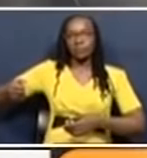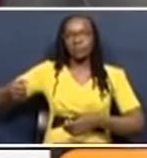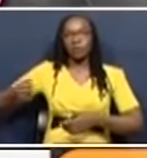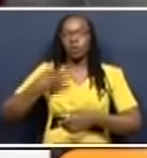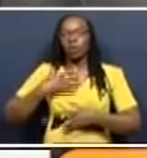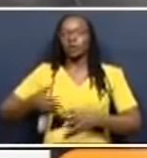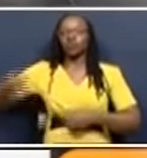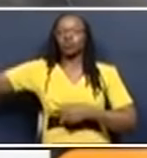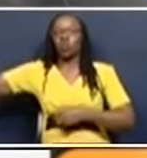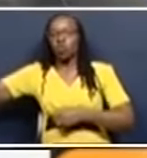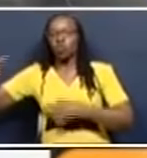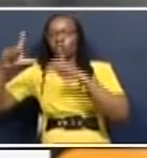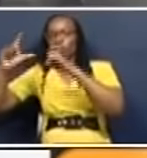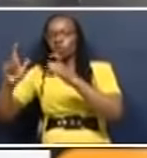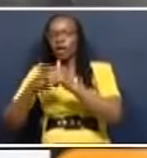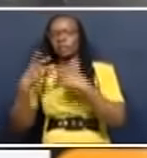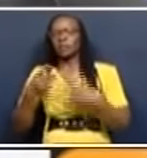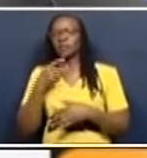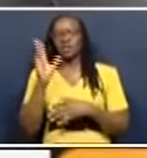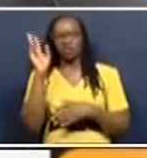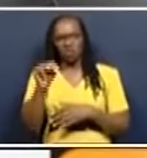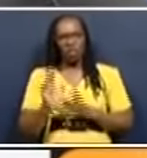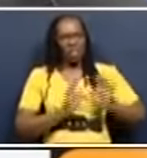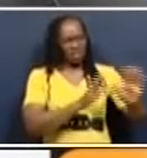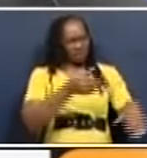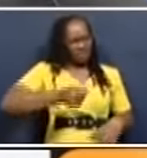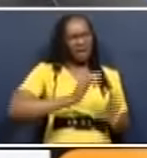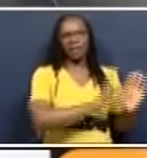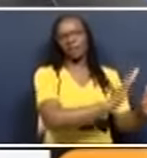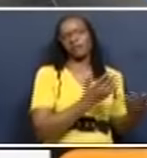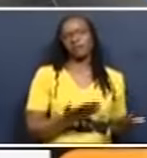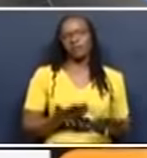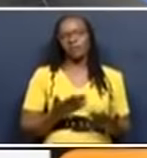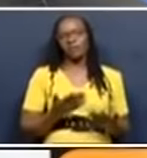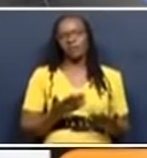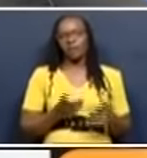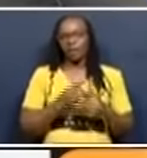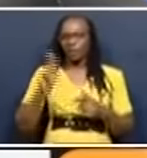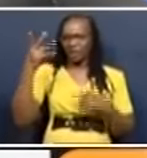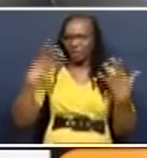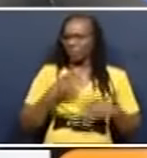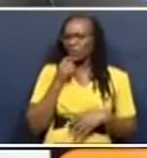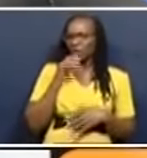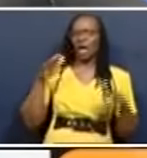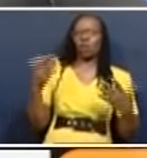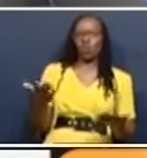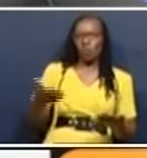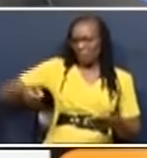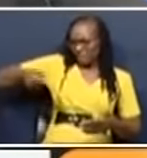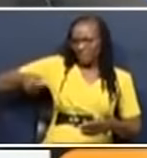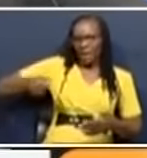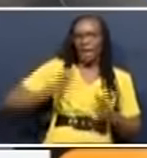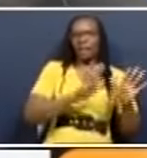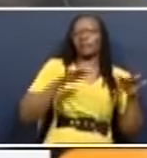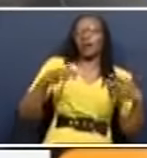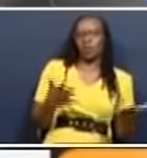with them, but we were told, leave them in the tent. You know, they will spoil your photo. But we wondered, how can I leave my... We went for